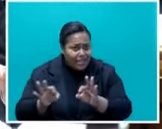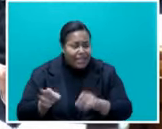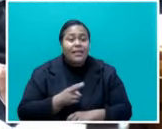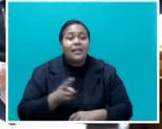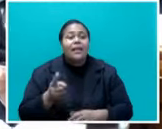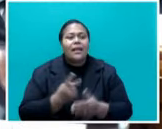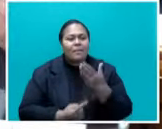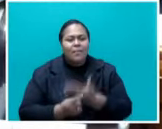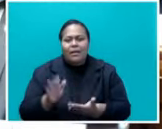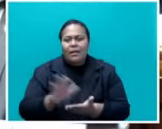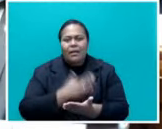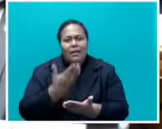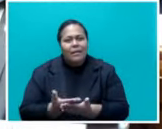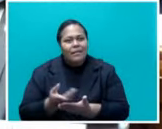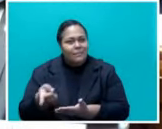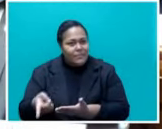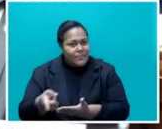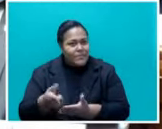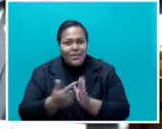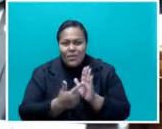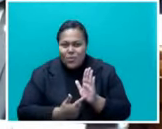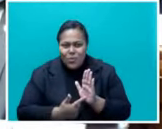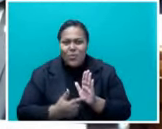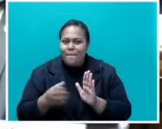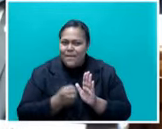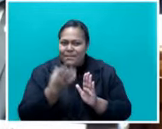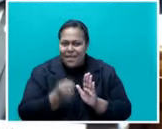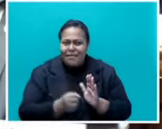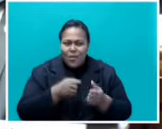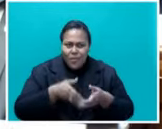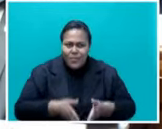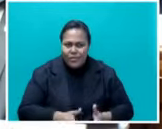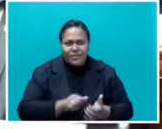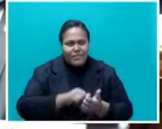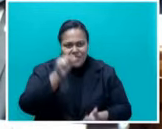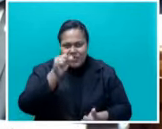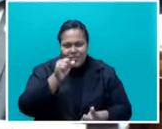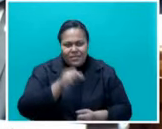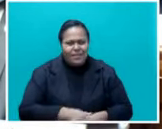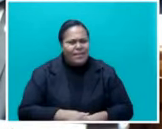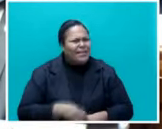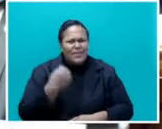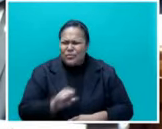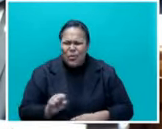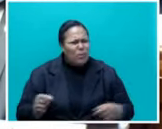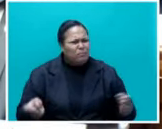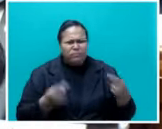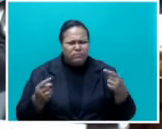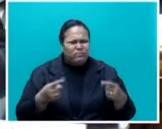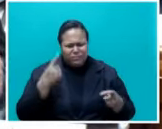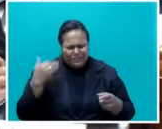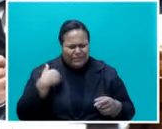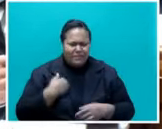literal interpretation, have to have the birth certificate. No chaos will be created, Honourable Prasad, because if you look at